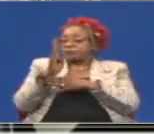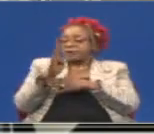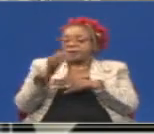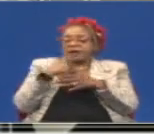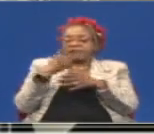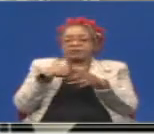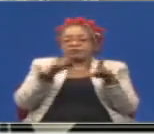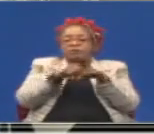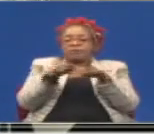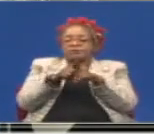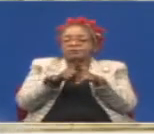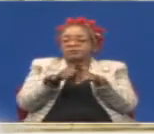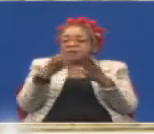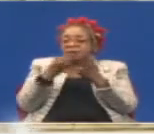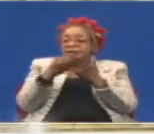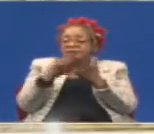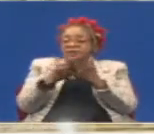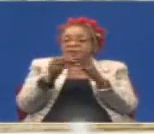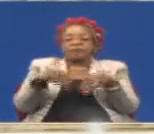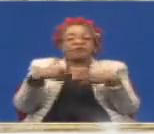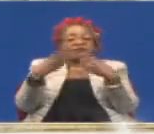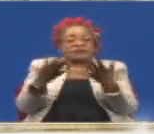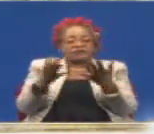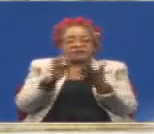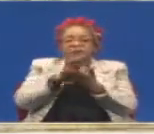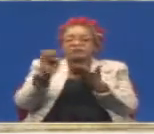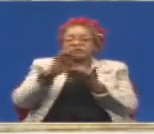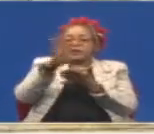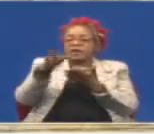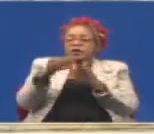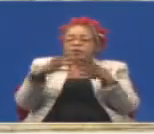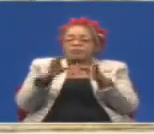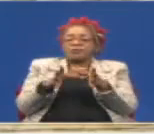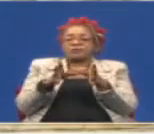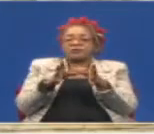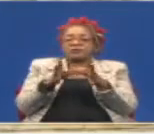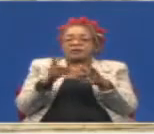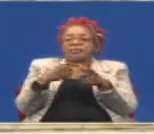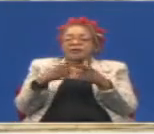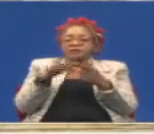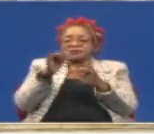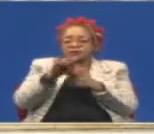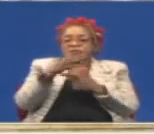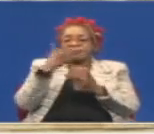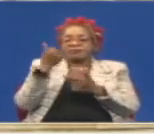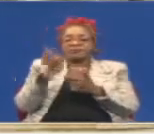currency is provided for in the East African Community Monetary Union Protocol.